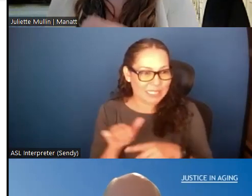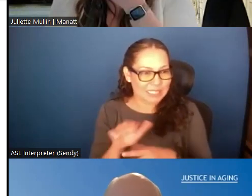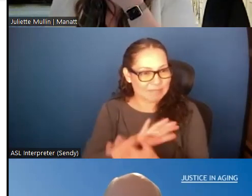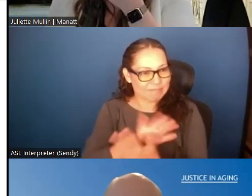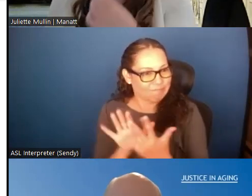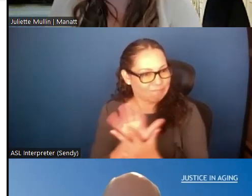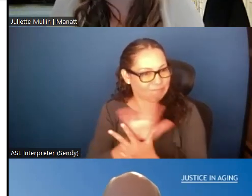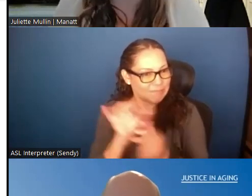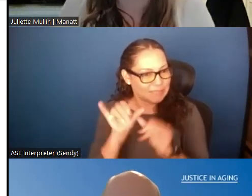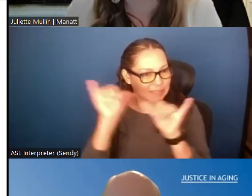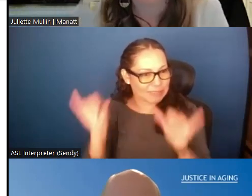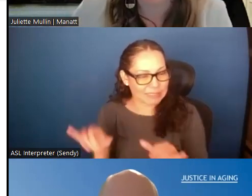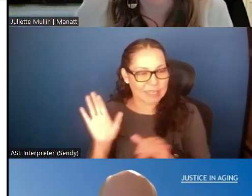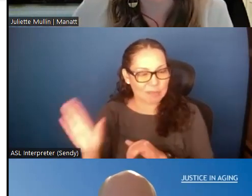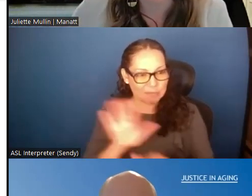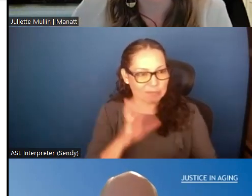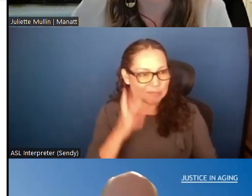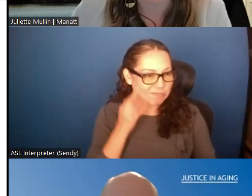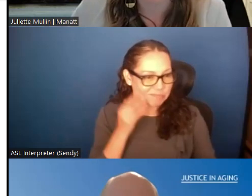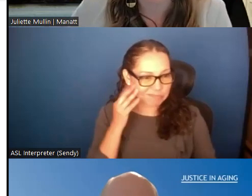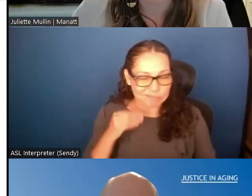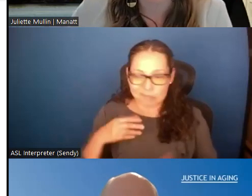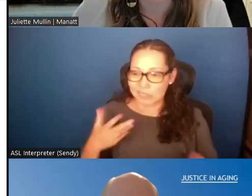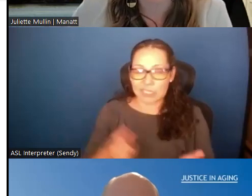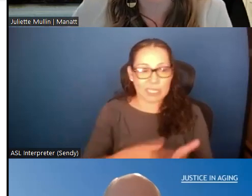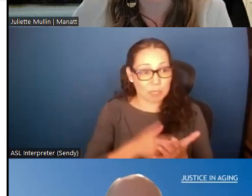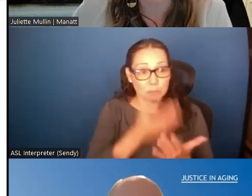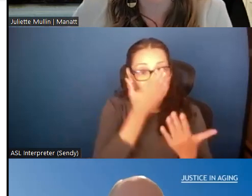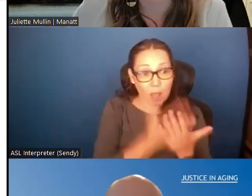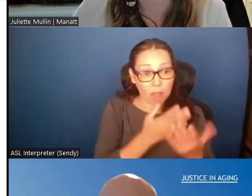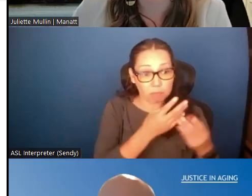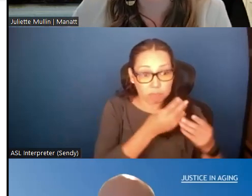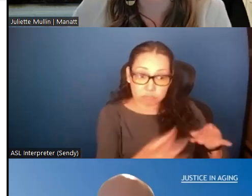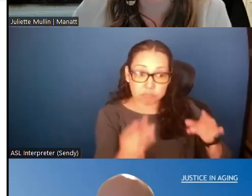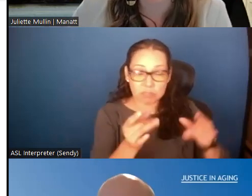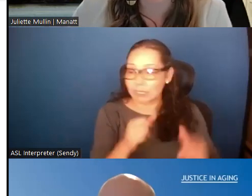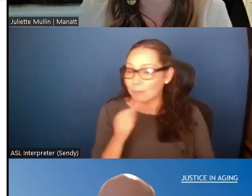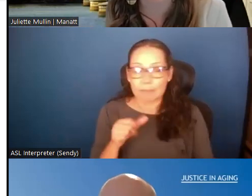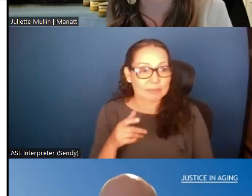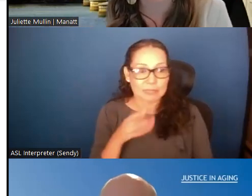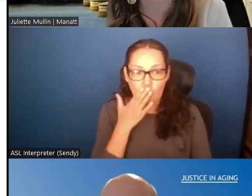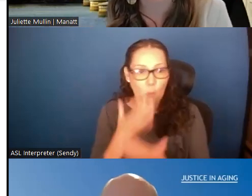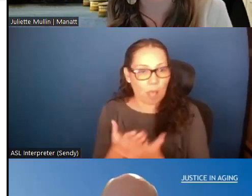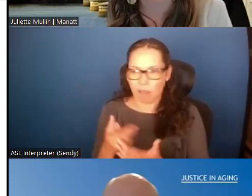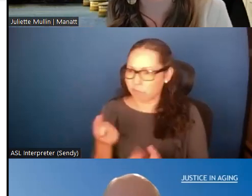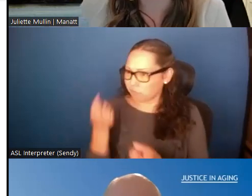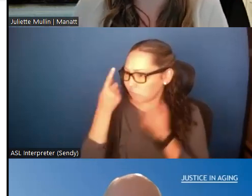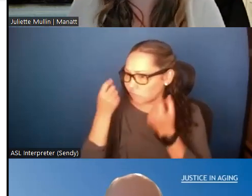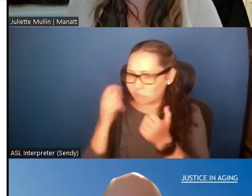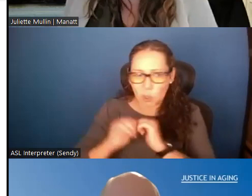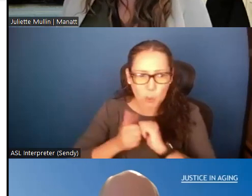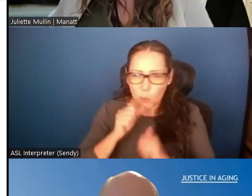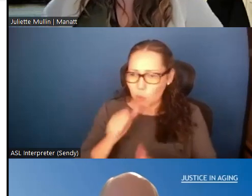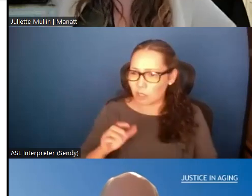certain extent well, or sometimes not so well, on some informal understandings of who's going to step up,